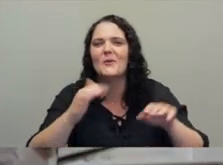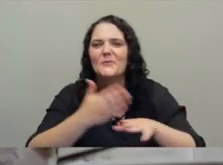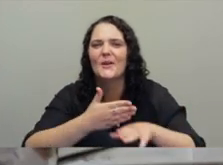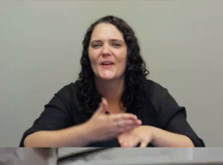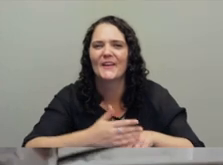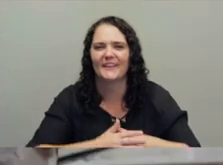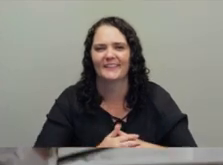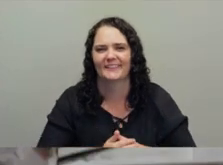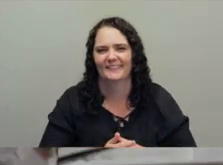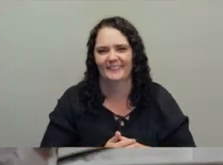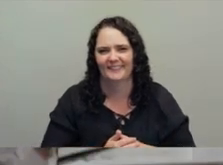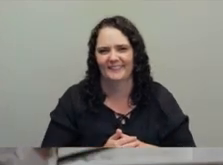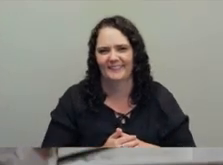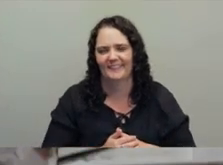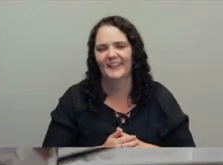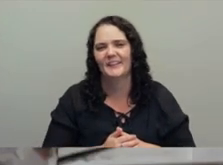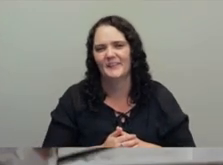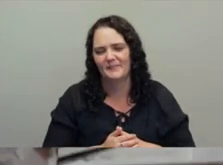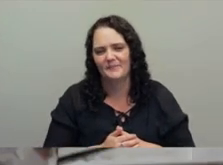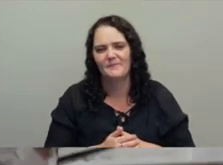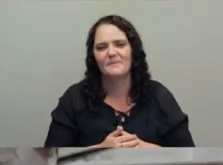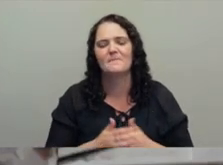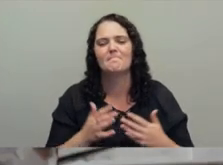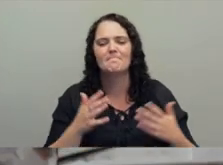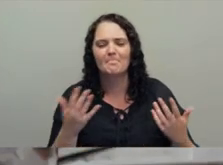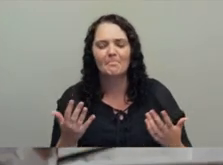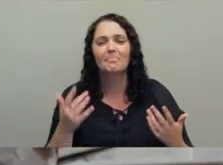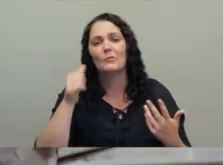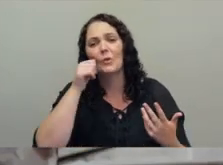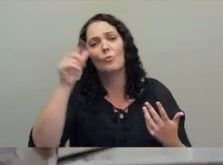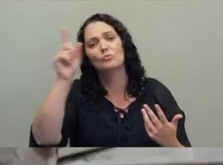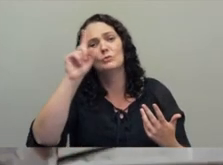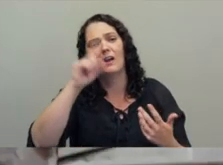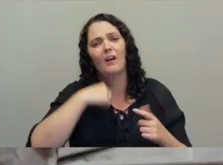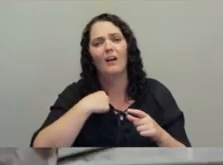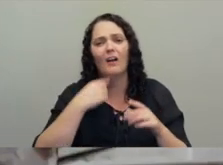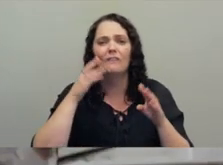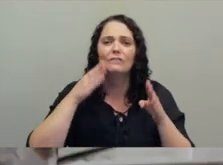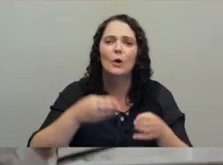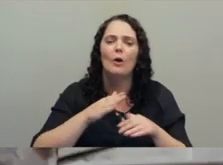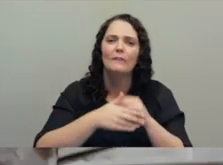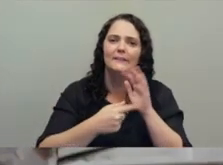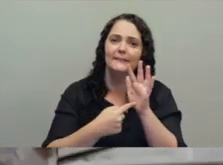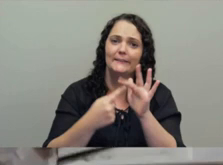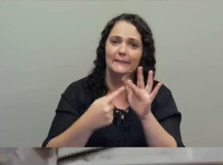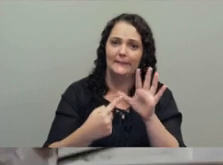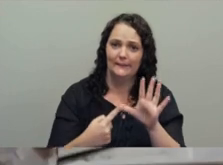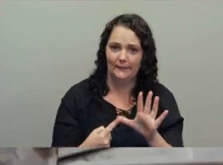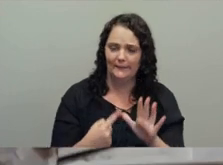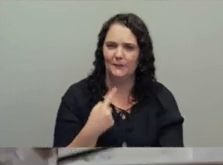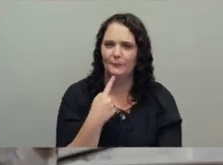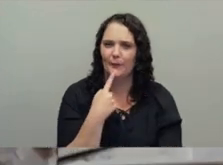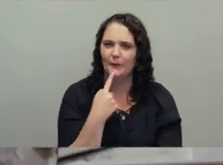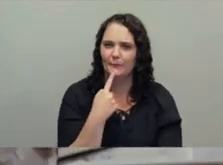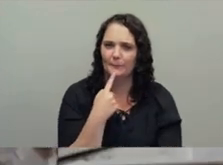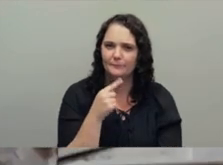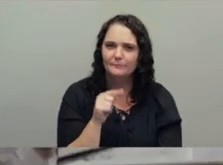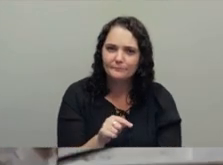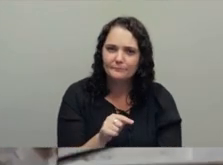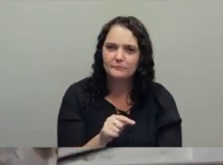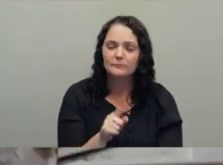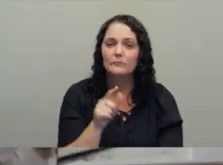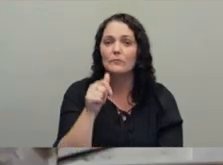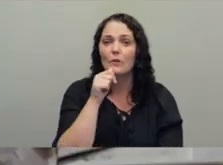One of our big issues, and one of the reasons I wanted to use tea this morning too, and tea that actually has a taste, and the